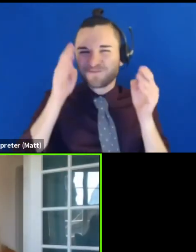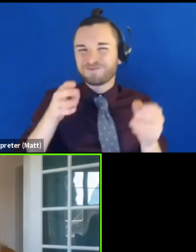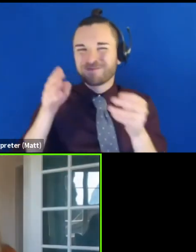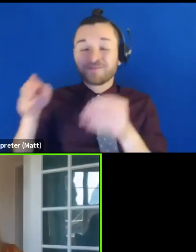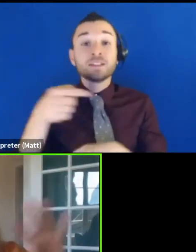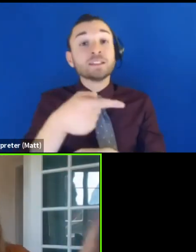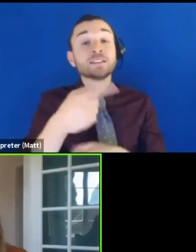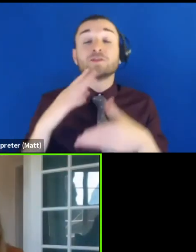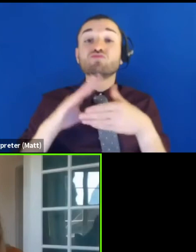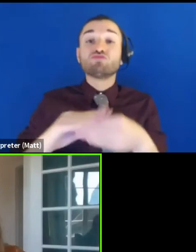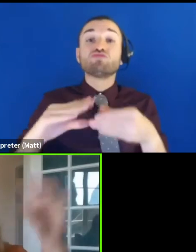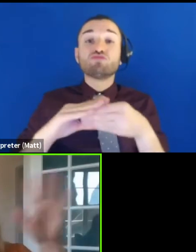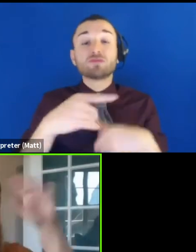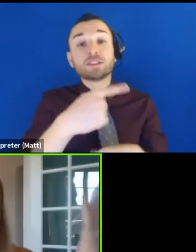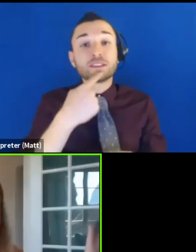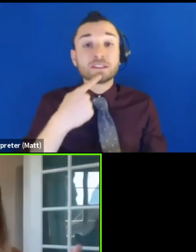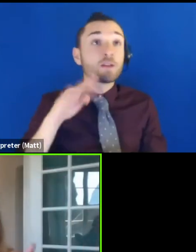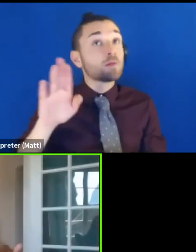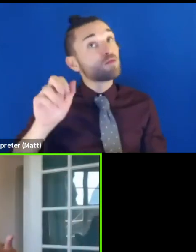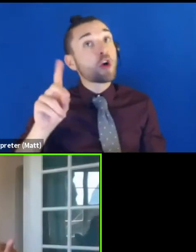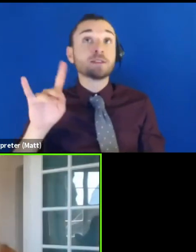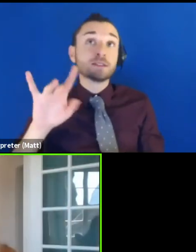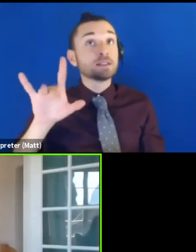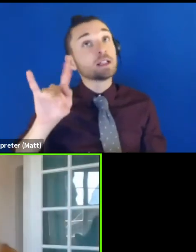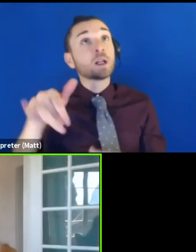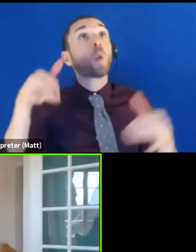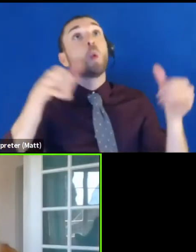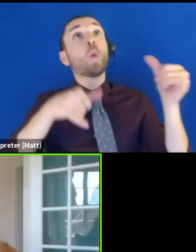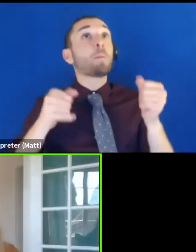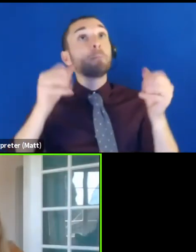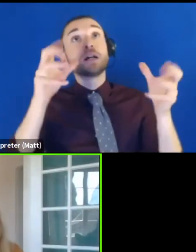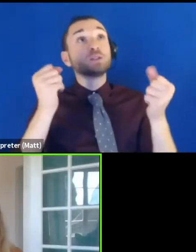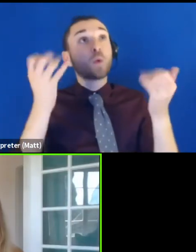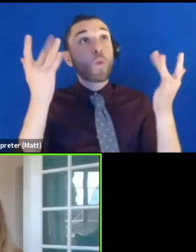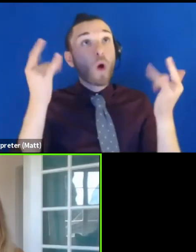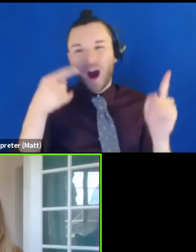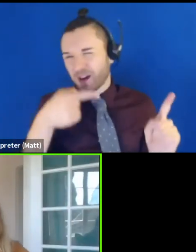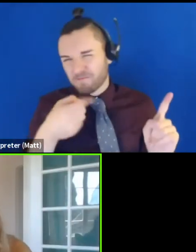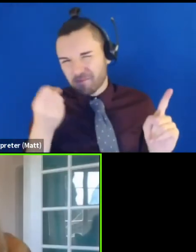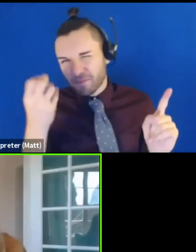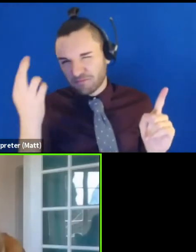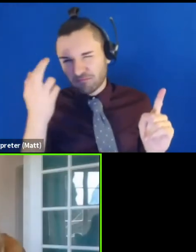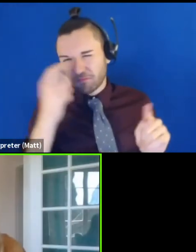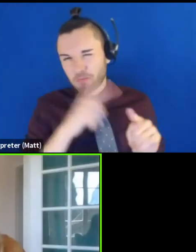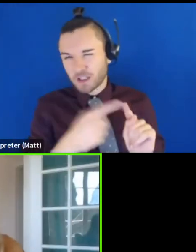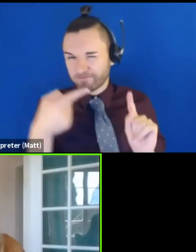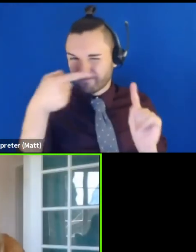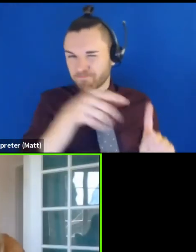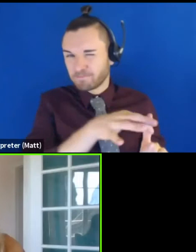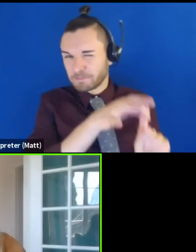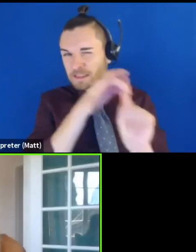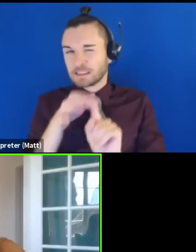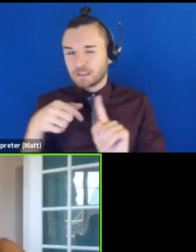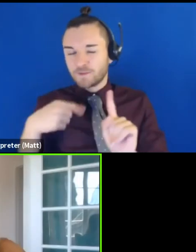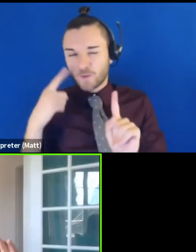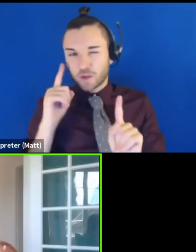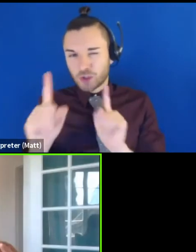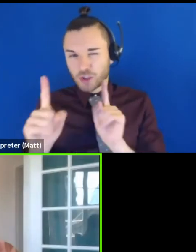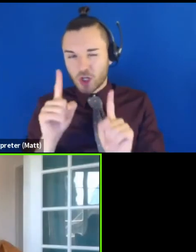City, and it, of course, Broad City does many things, but this is just one interesting facet, is that